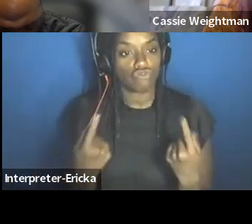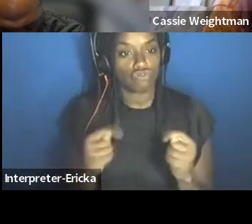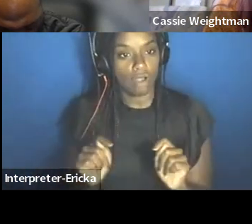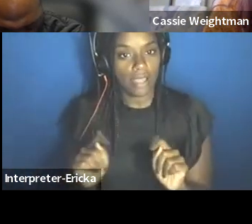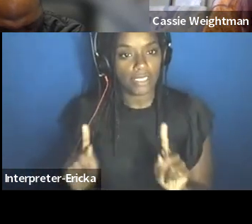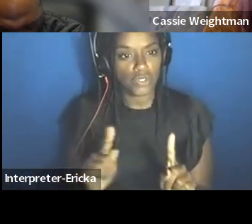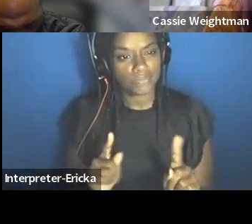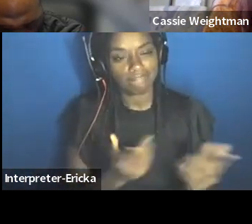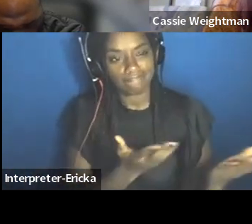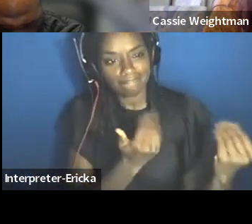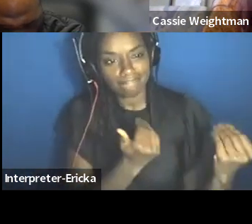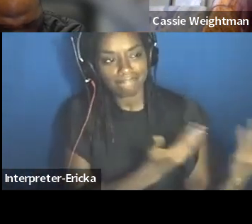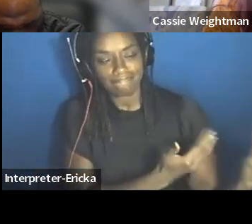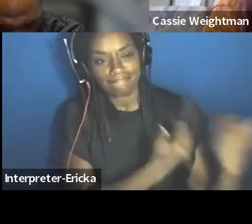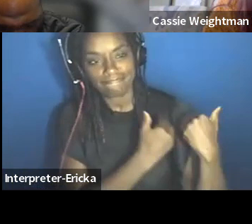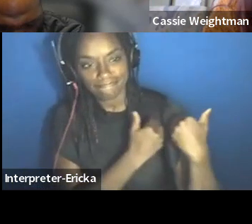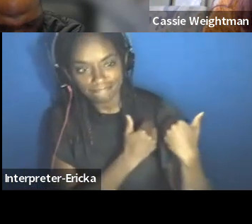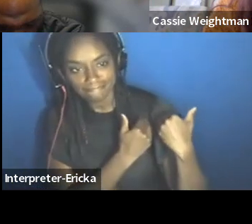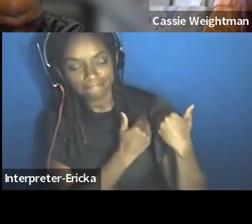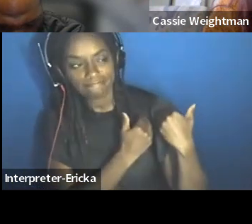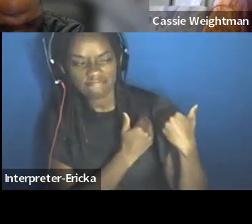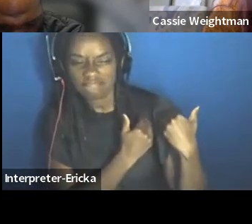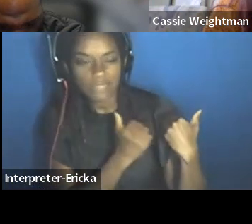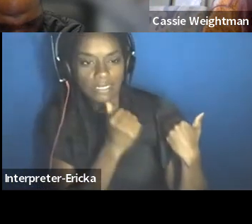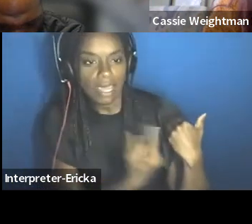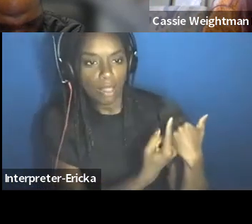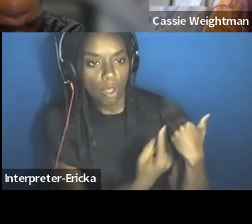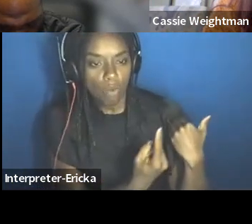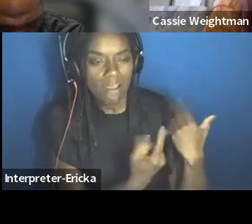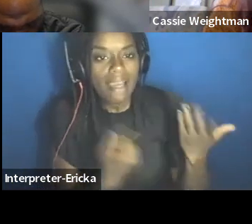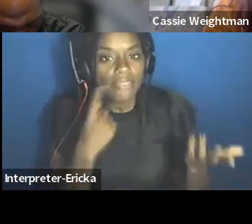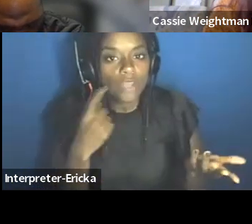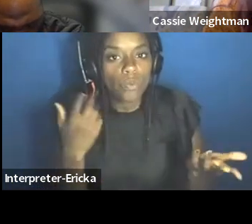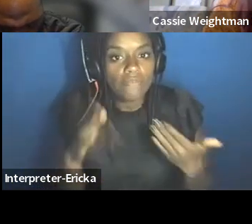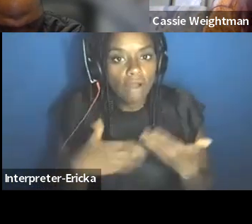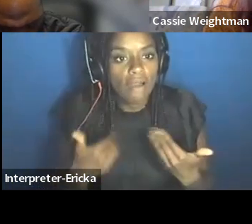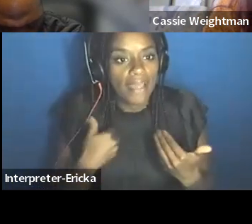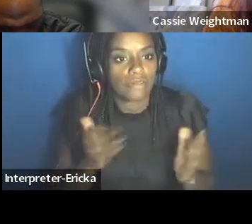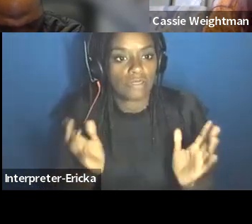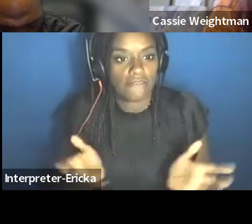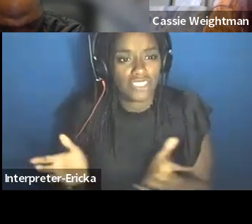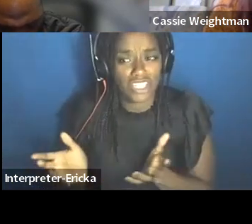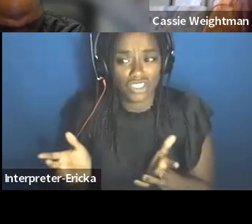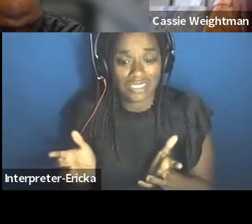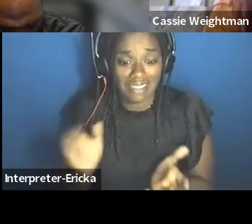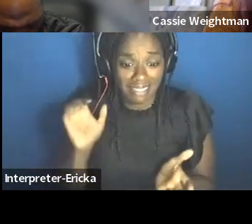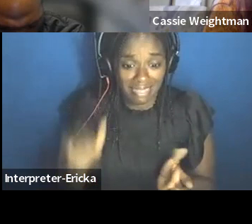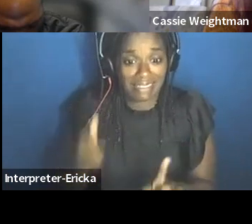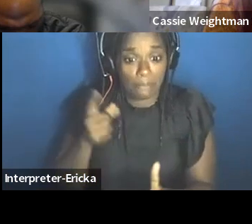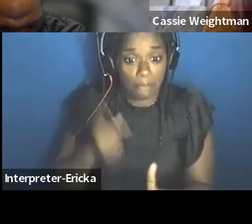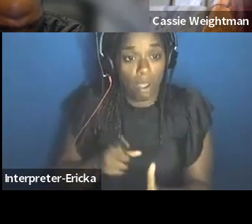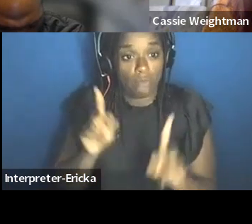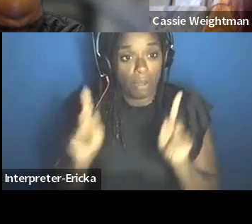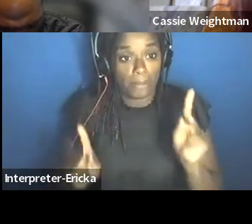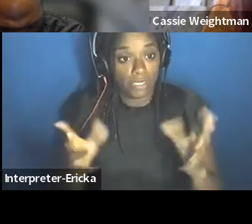that weight off and to let them know they're not alone. I think we've all had those conversations. At the end of the day, that's what someone wants. They can always get